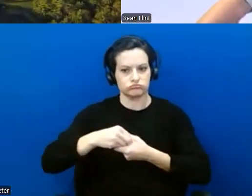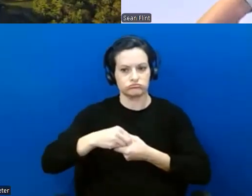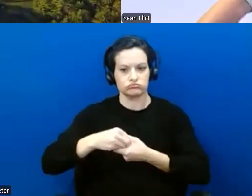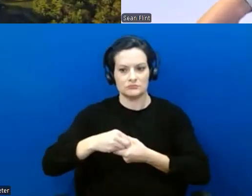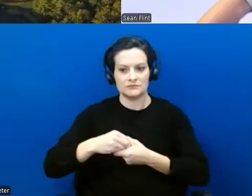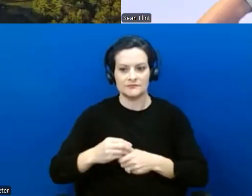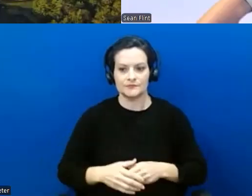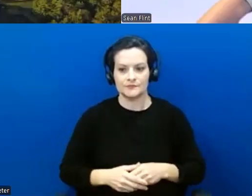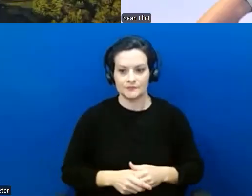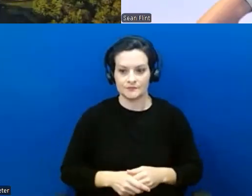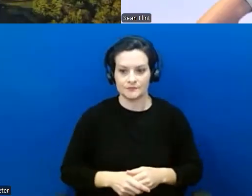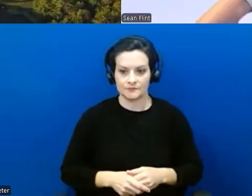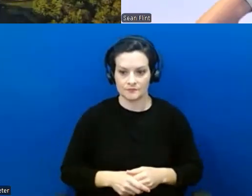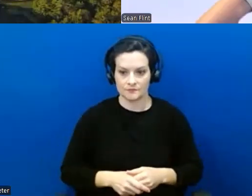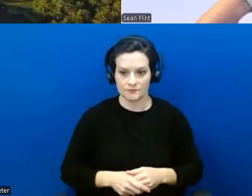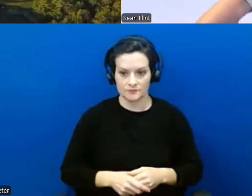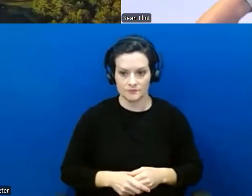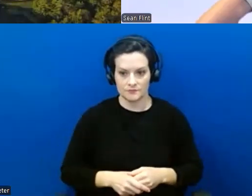And